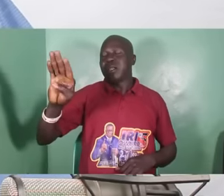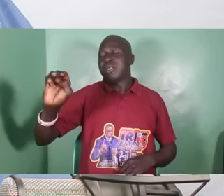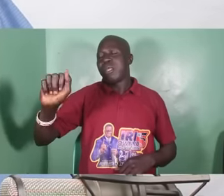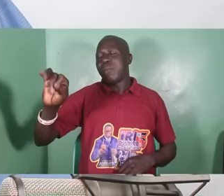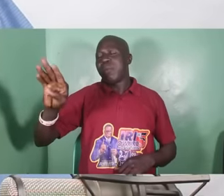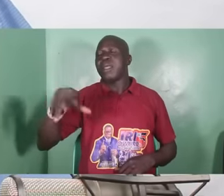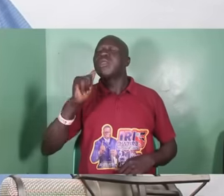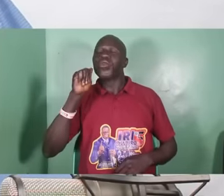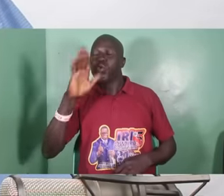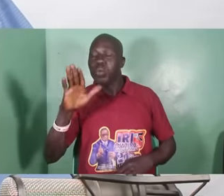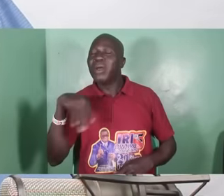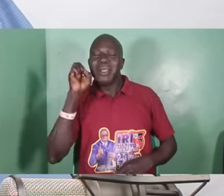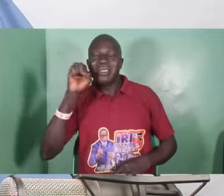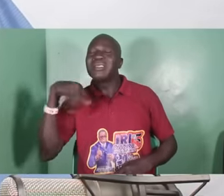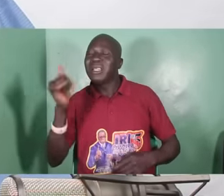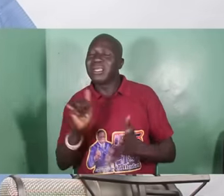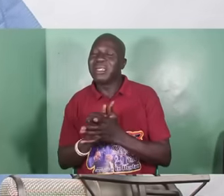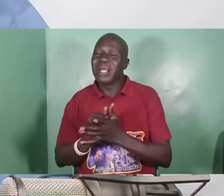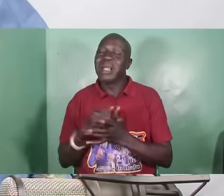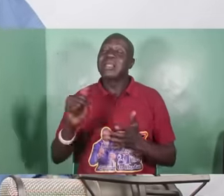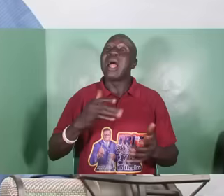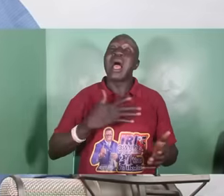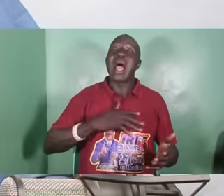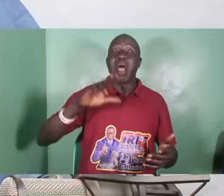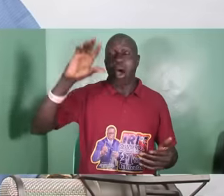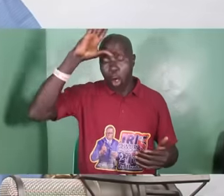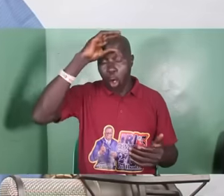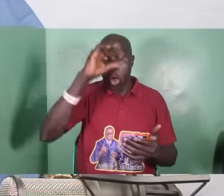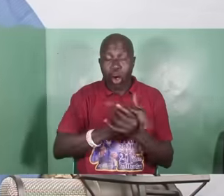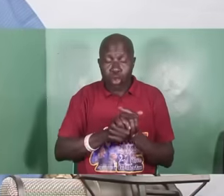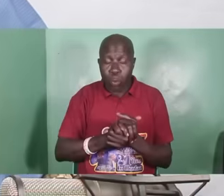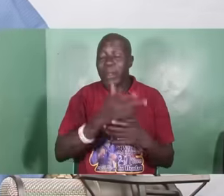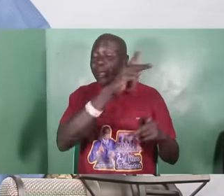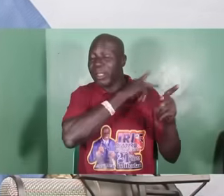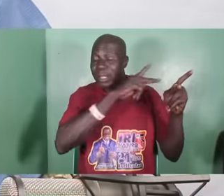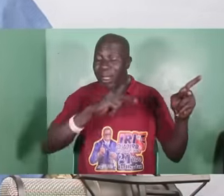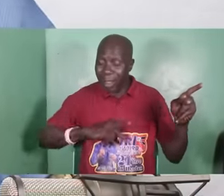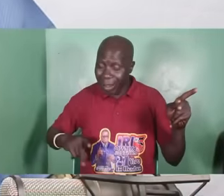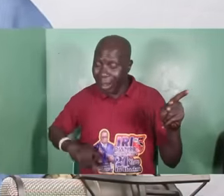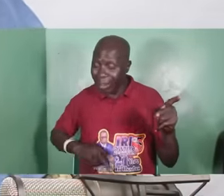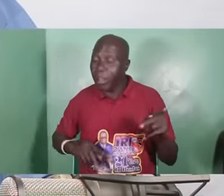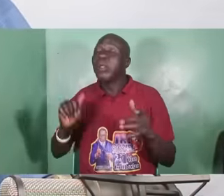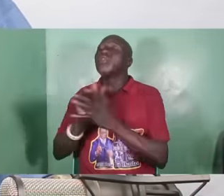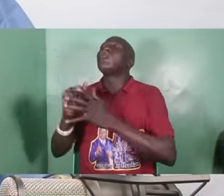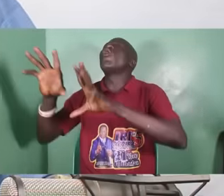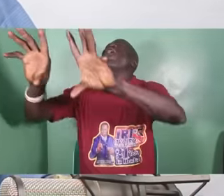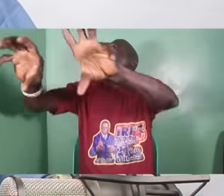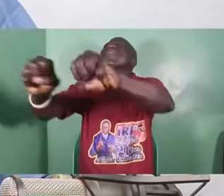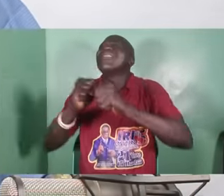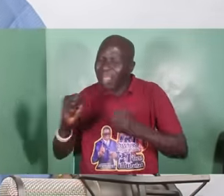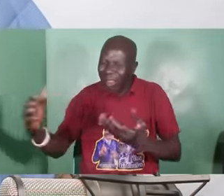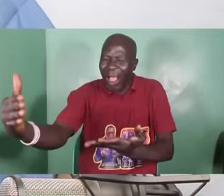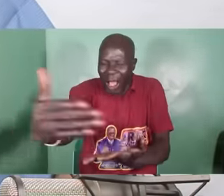This woman, she's the one that said, her husband, the king, should occupy